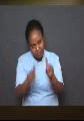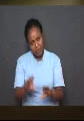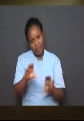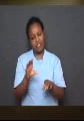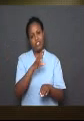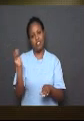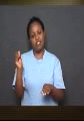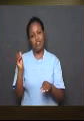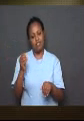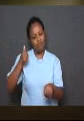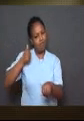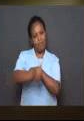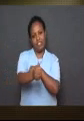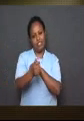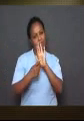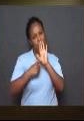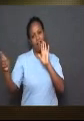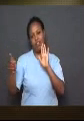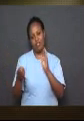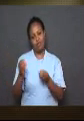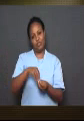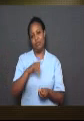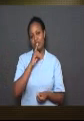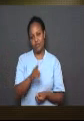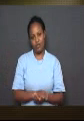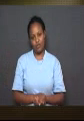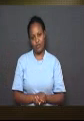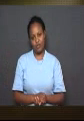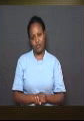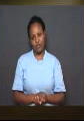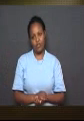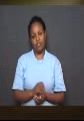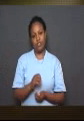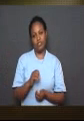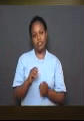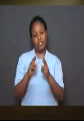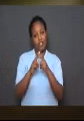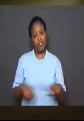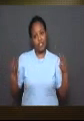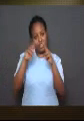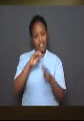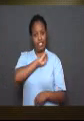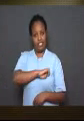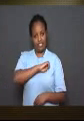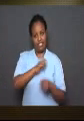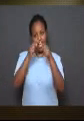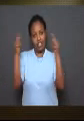and prosecuting them. The Federal Ethics and Anti-Corruption